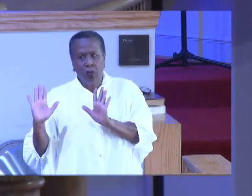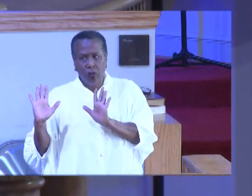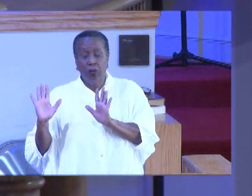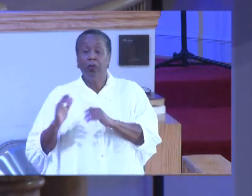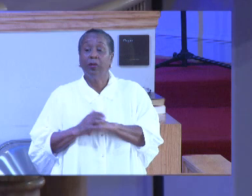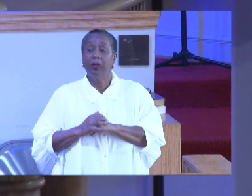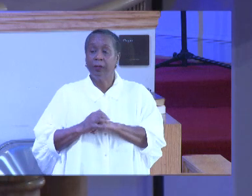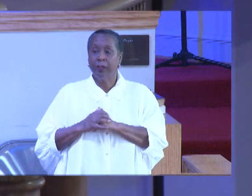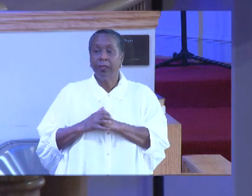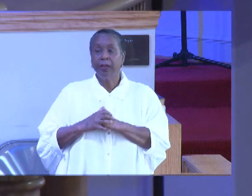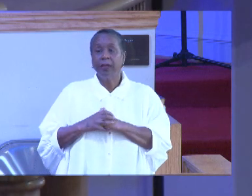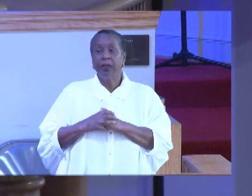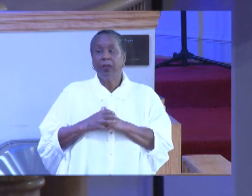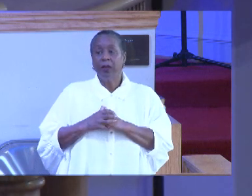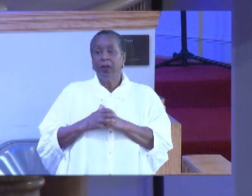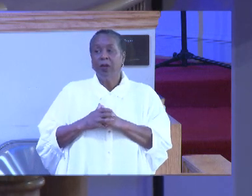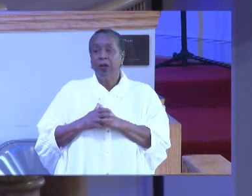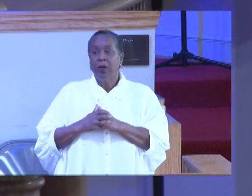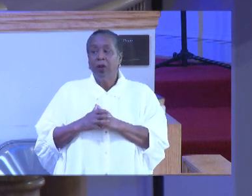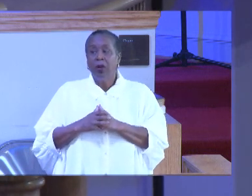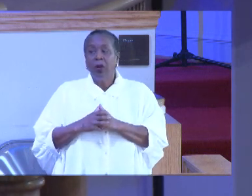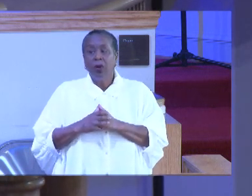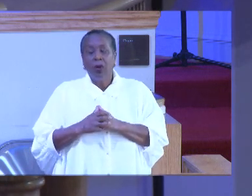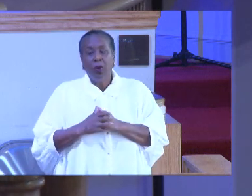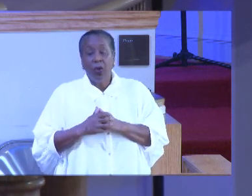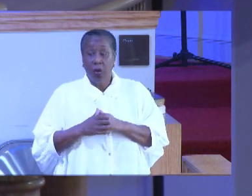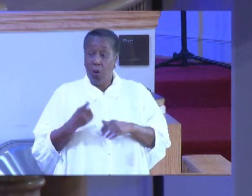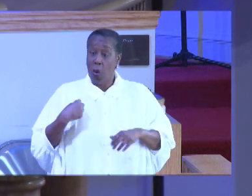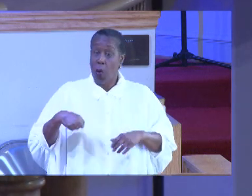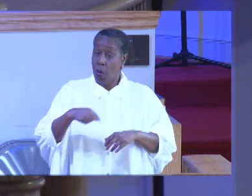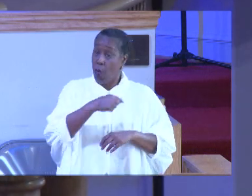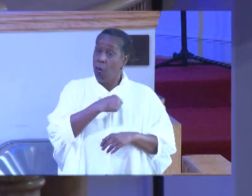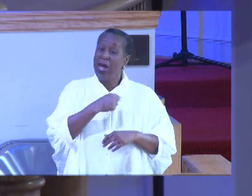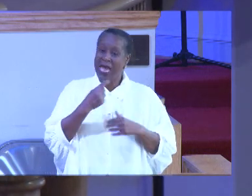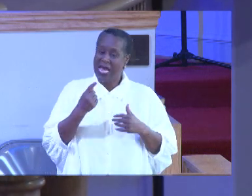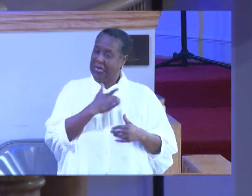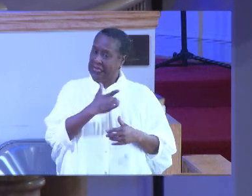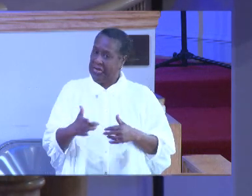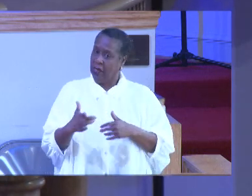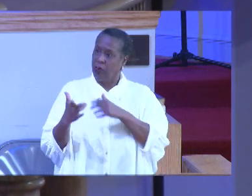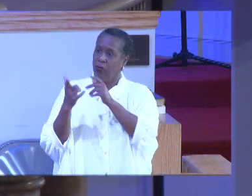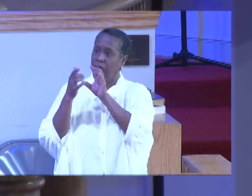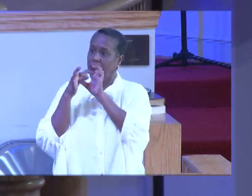What a tendency we have to hang on to the Lord,